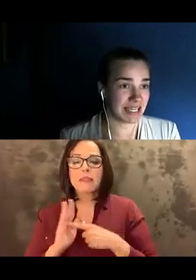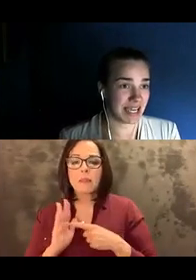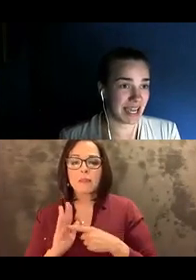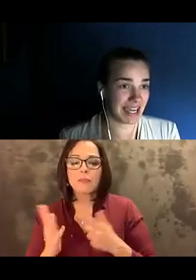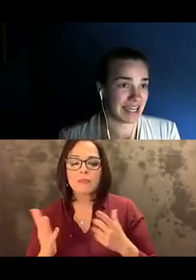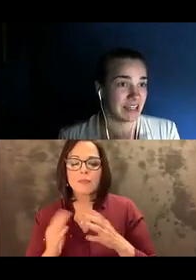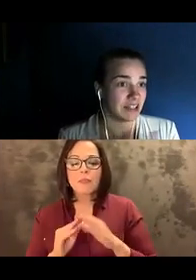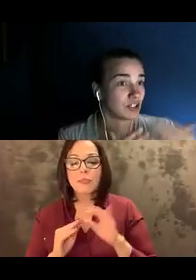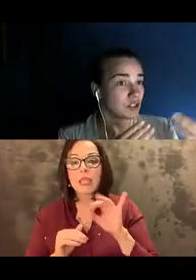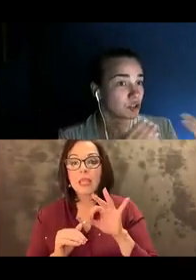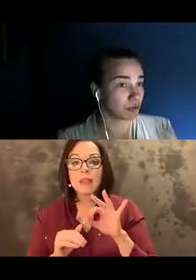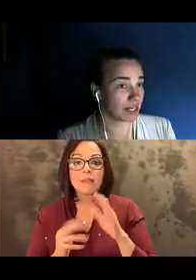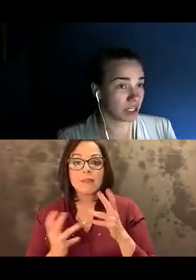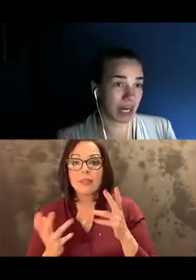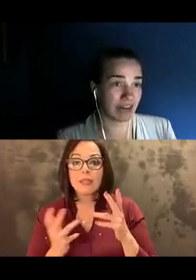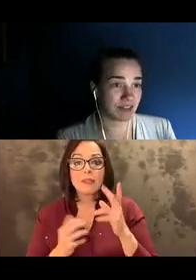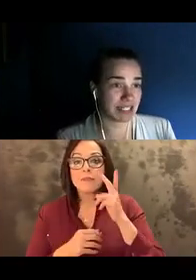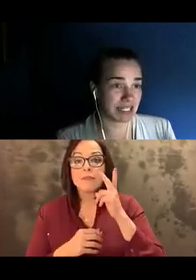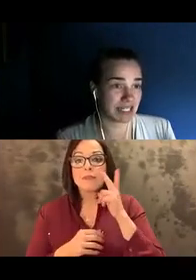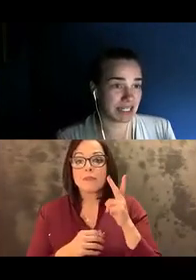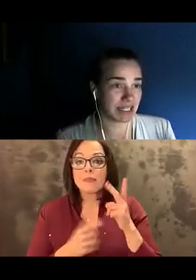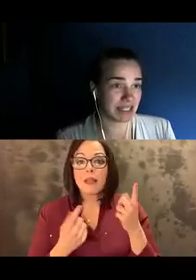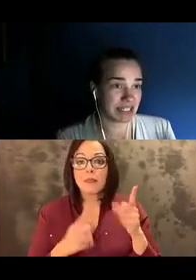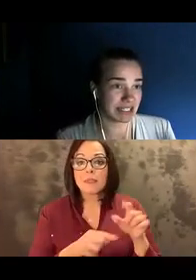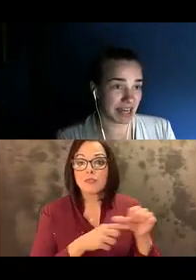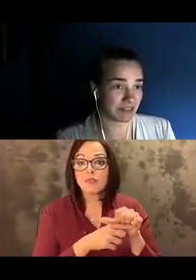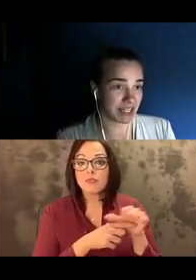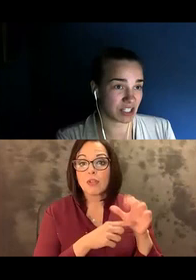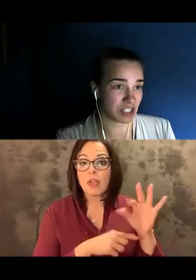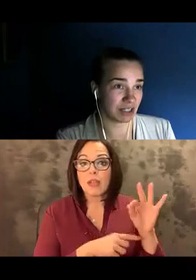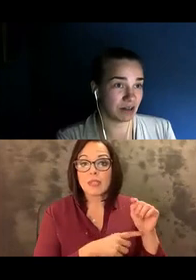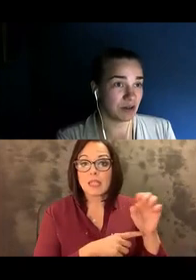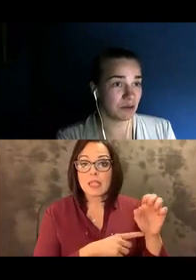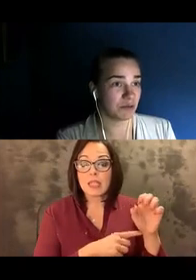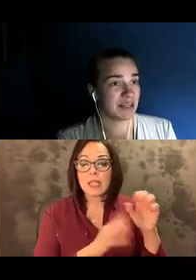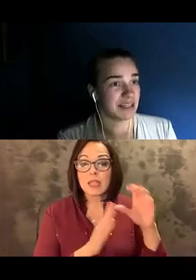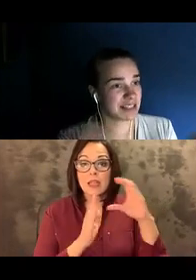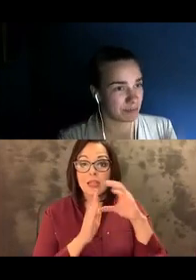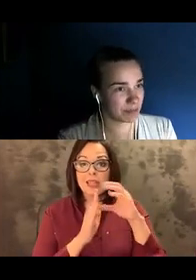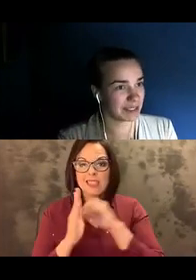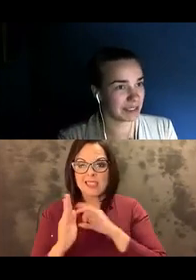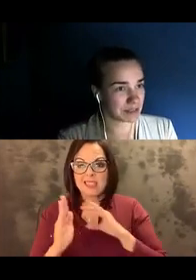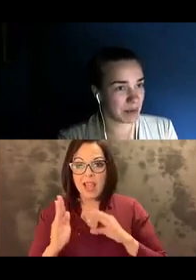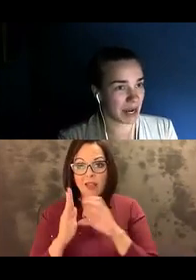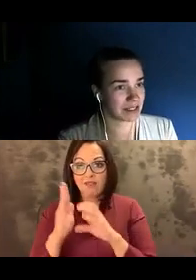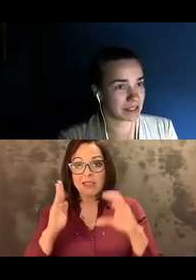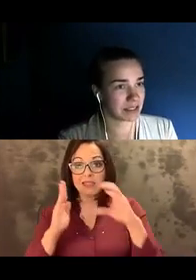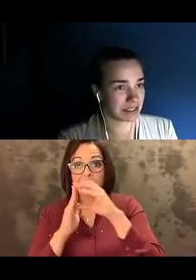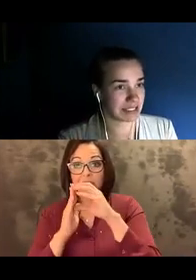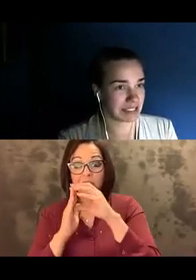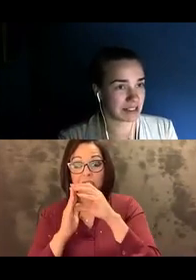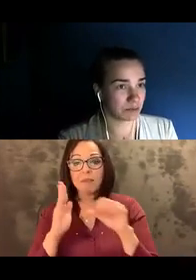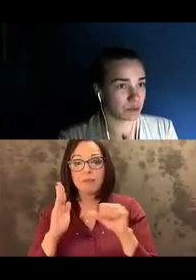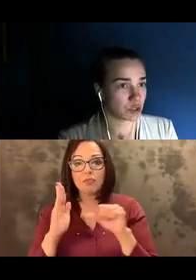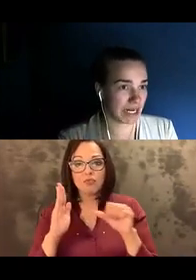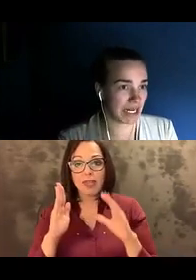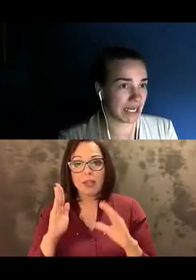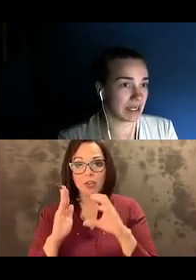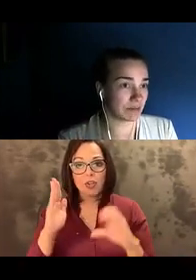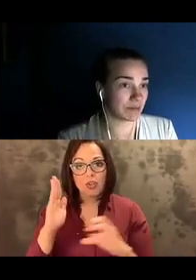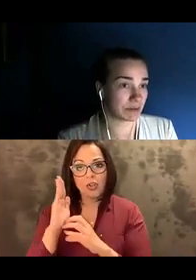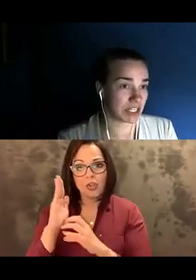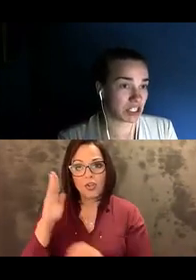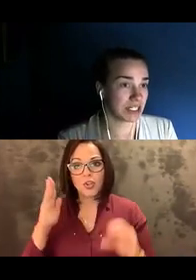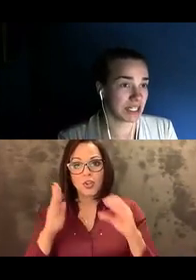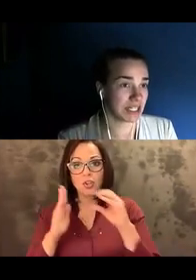we see a trainer FTE in the staff section, we typically expect to see some